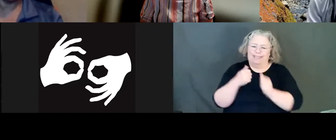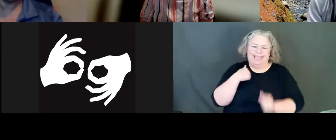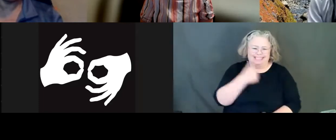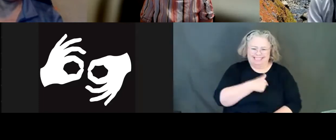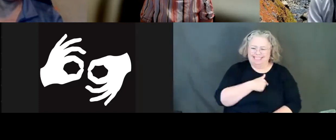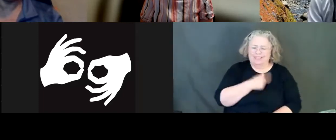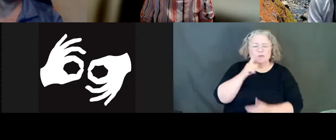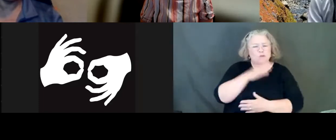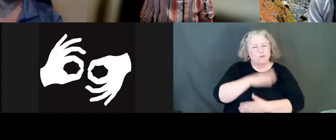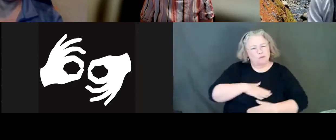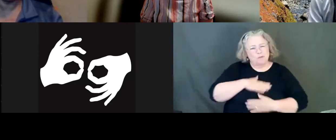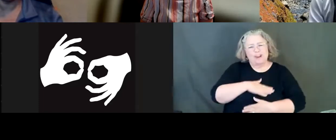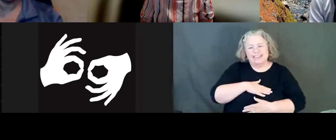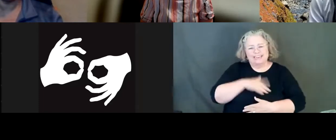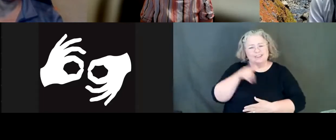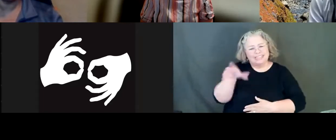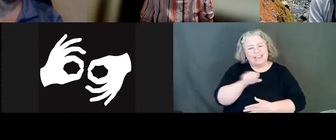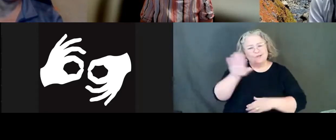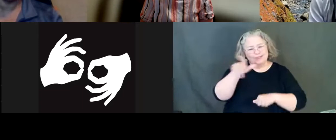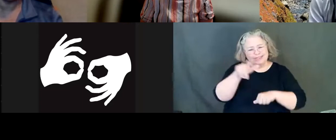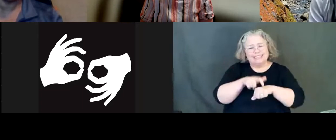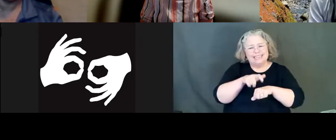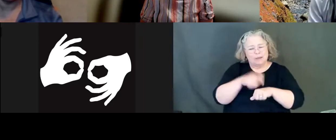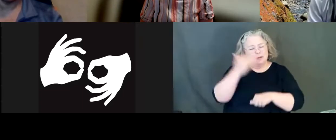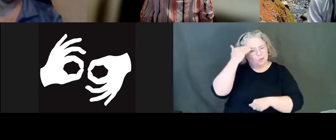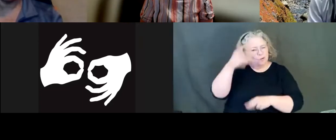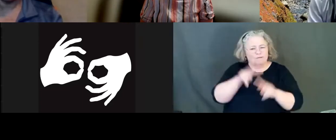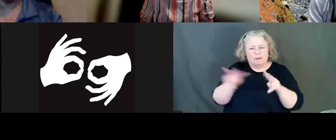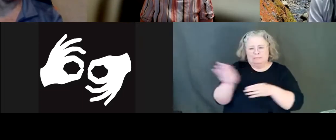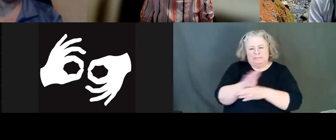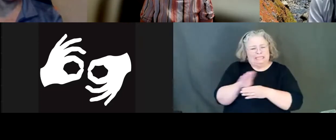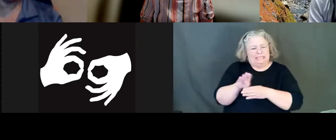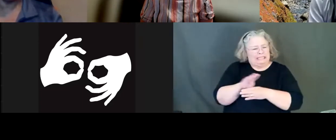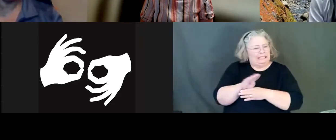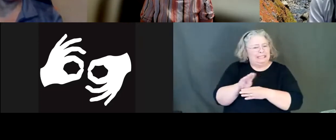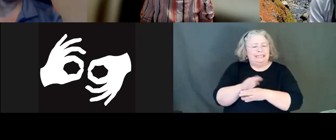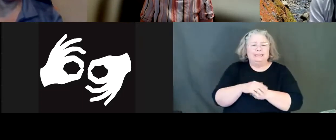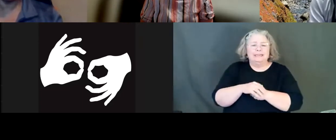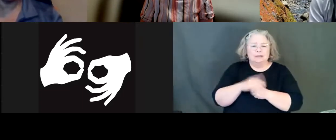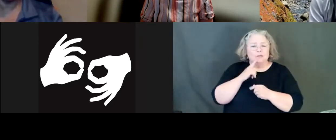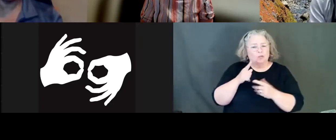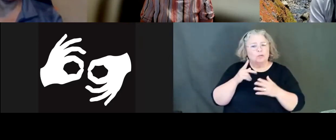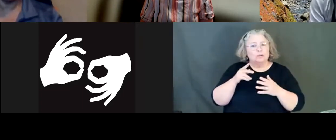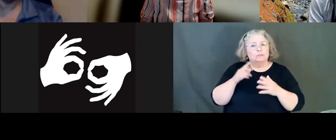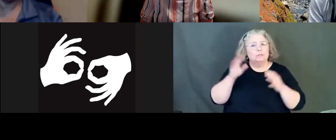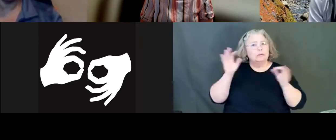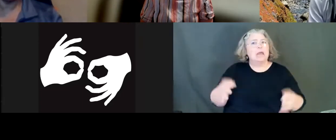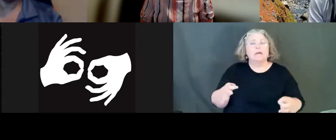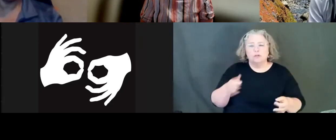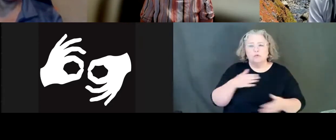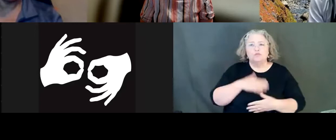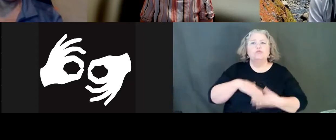really appreciate that you are taking the time. We know you're very busy, but we definitely appreciate the